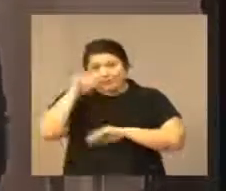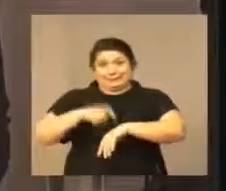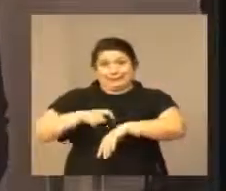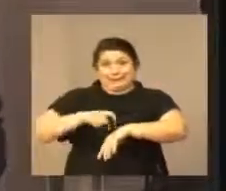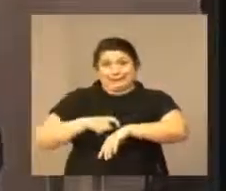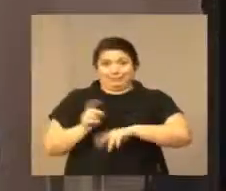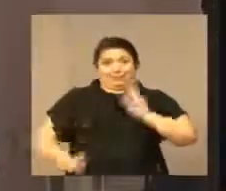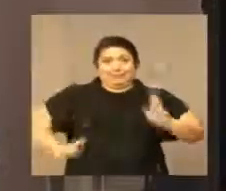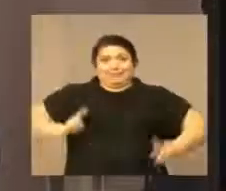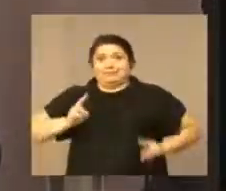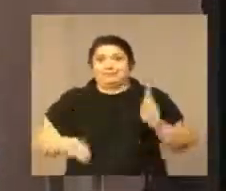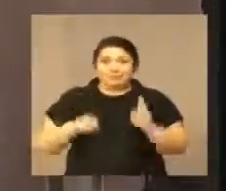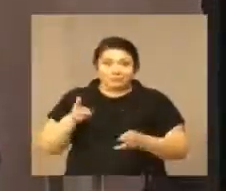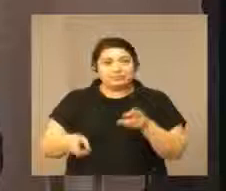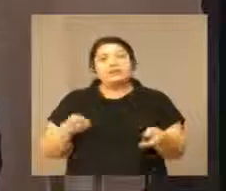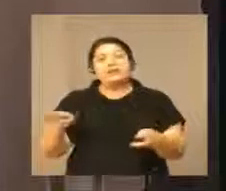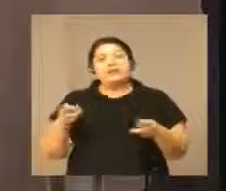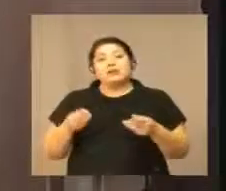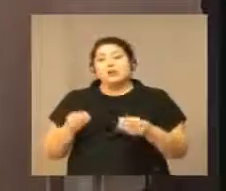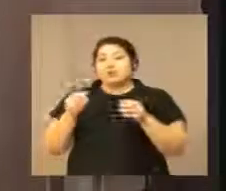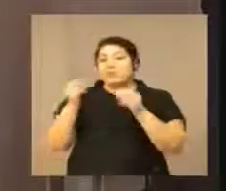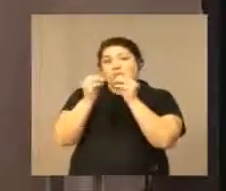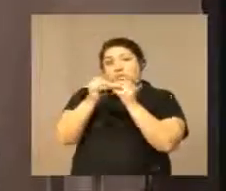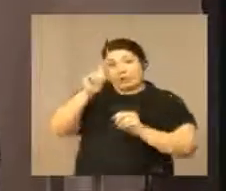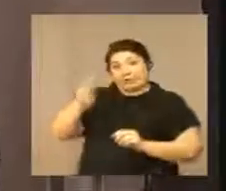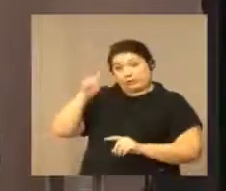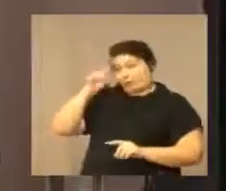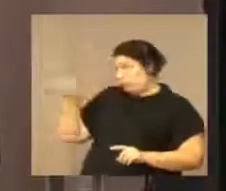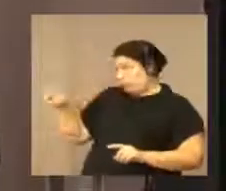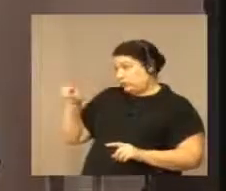ticking. Mm-hmm. So, okay, one more question for you, James.